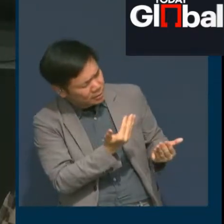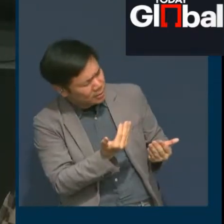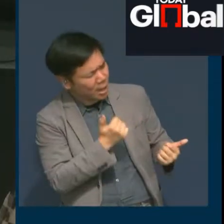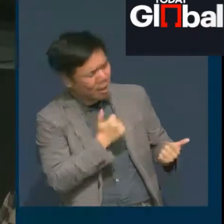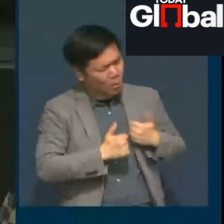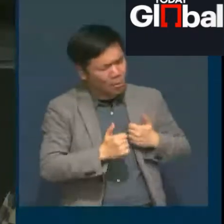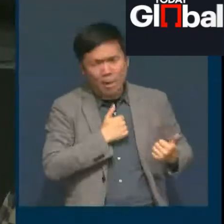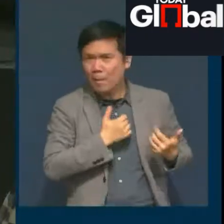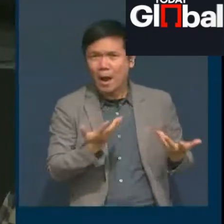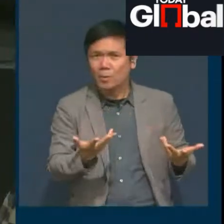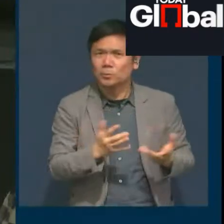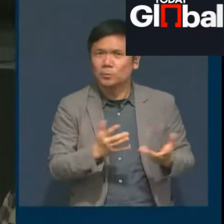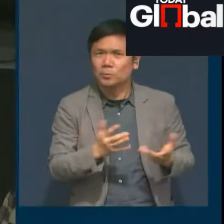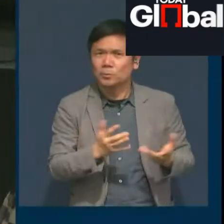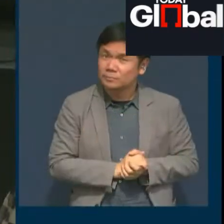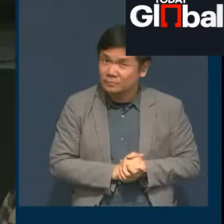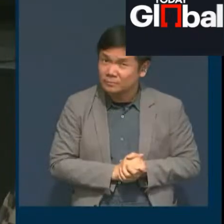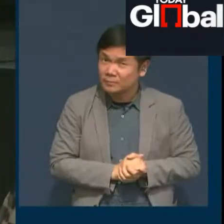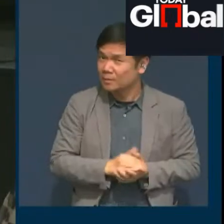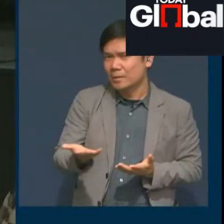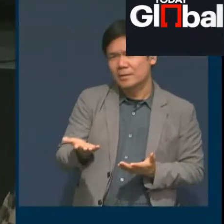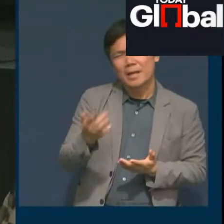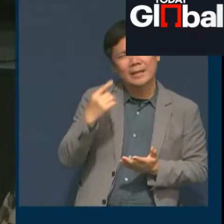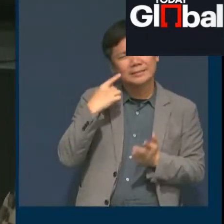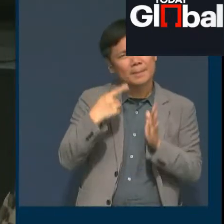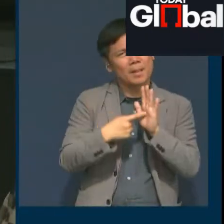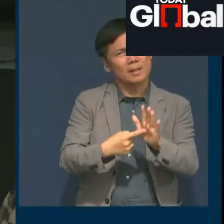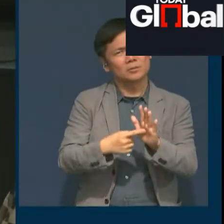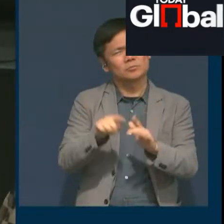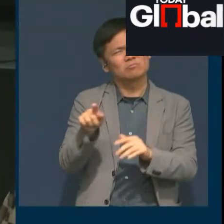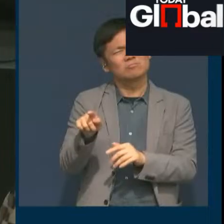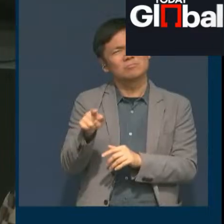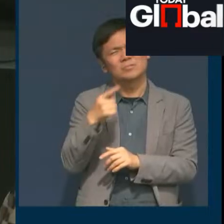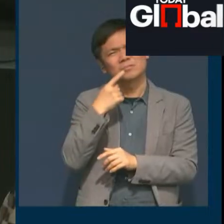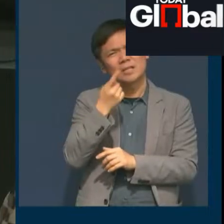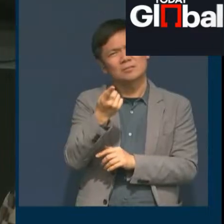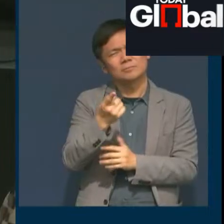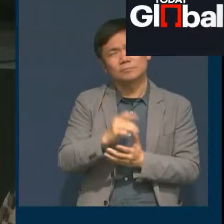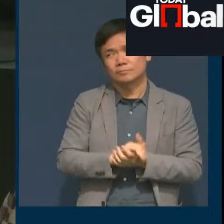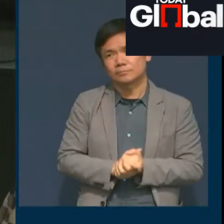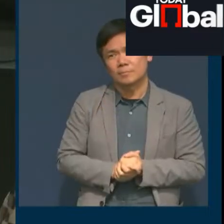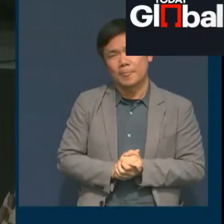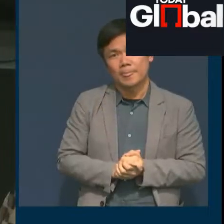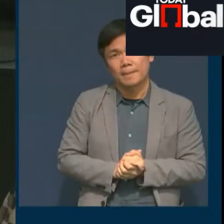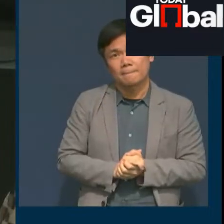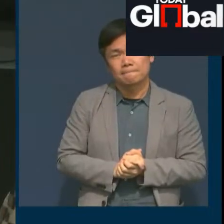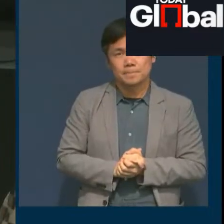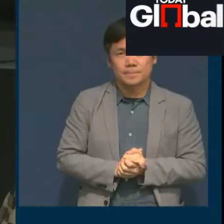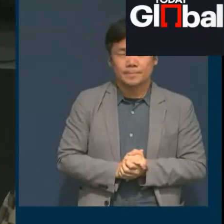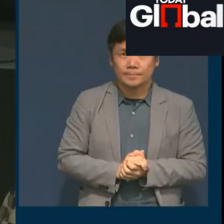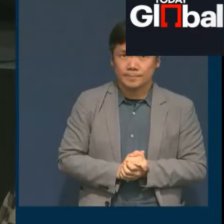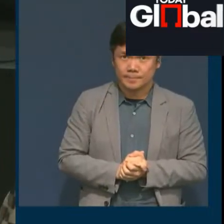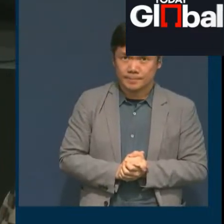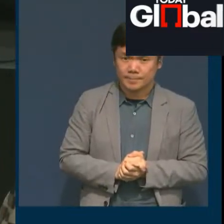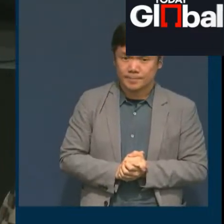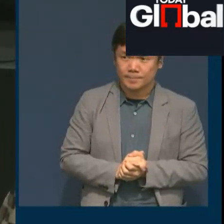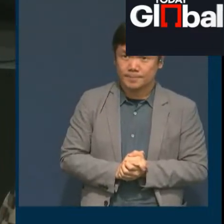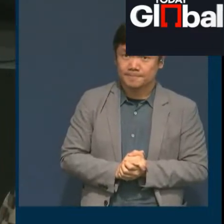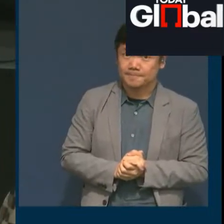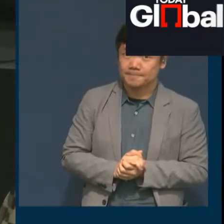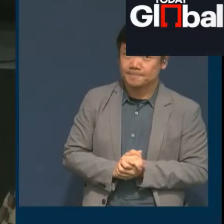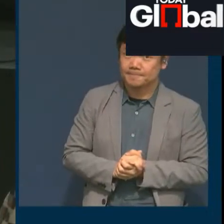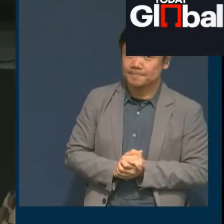What do you mean when you talk about an approach that